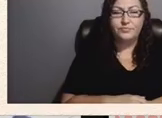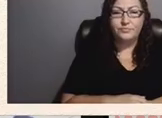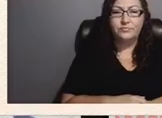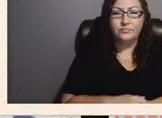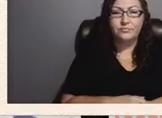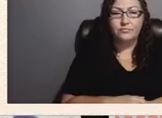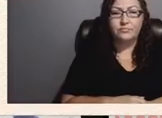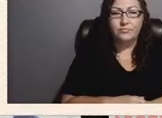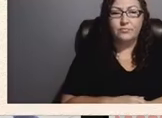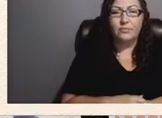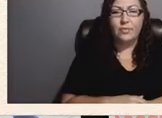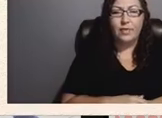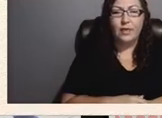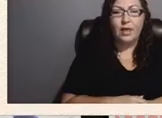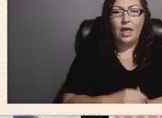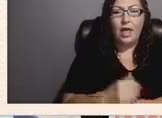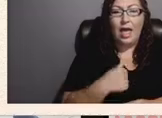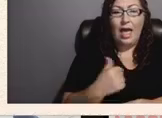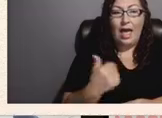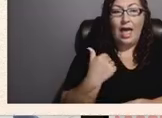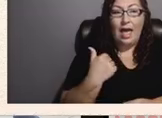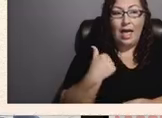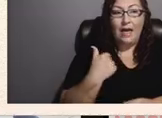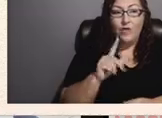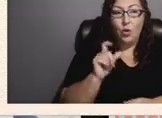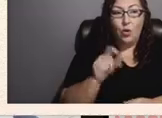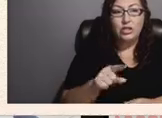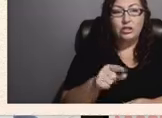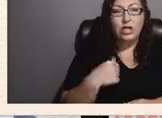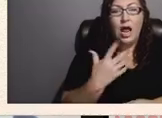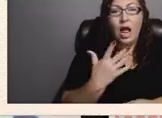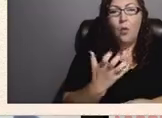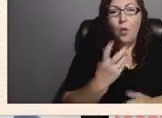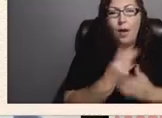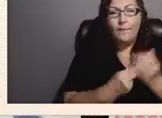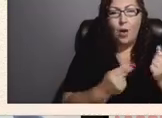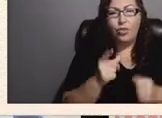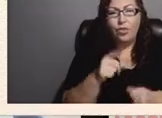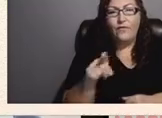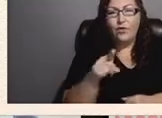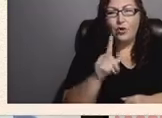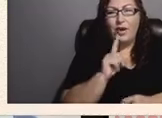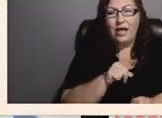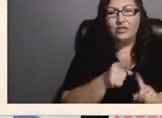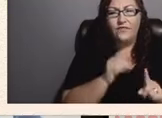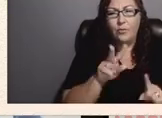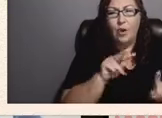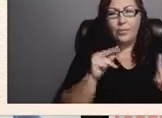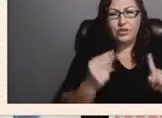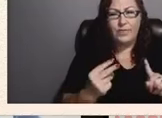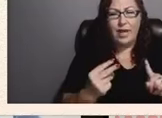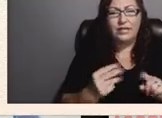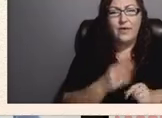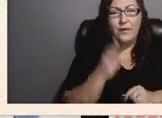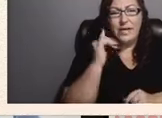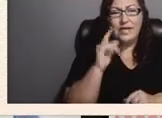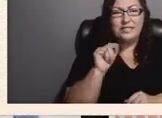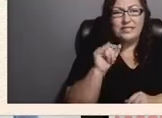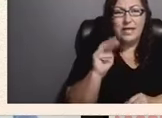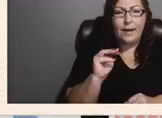do. I have a question I would like both of you to answer from your perspectives. Because Tim,